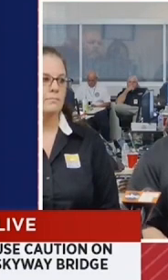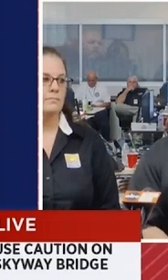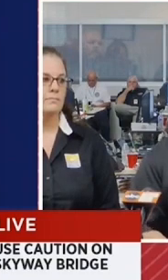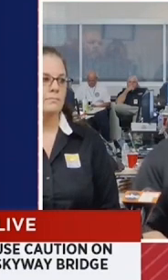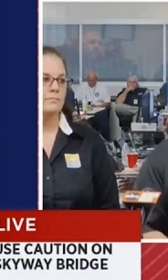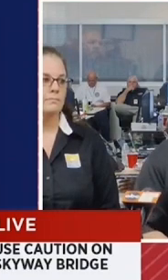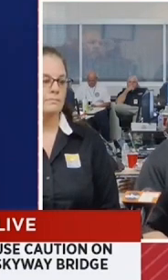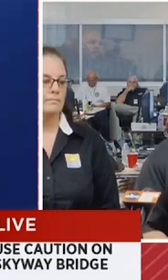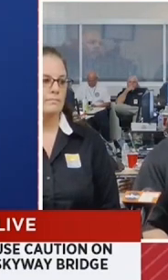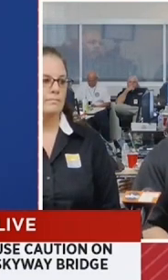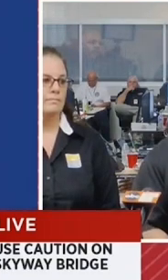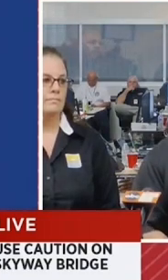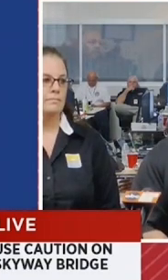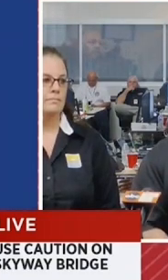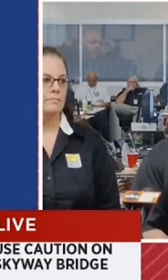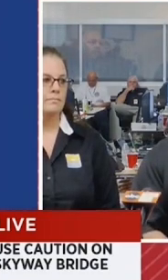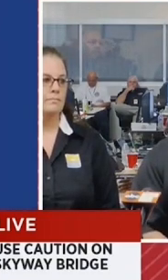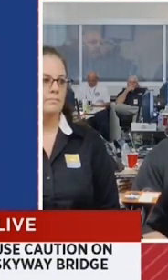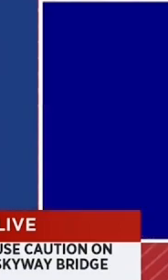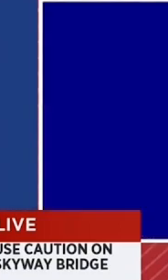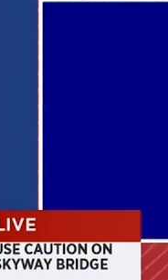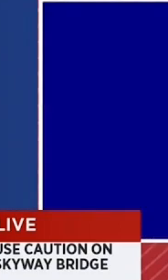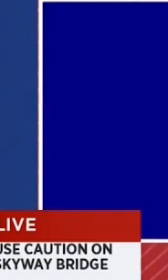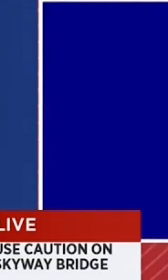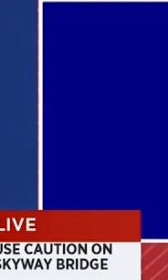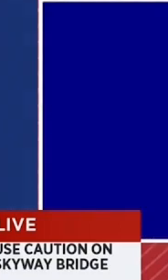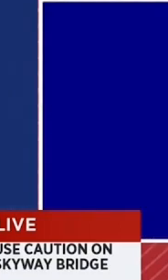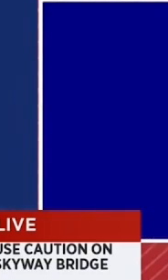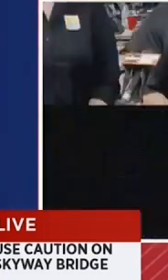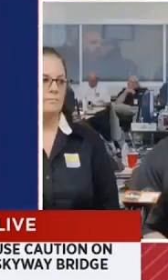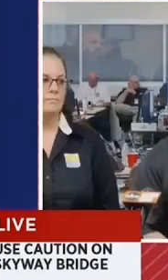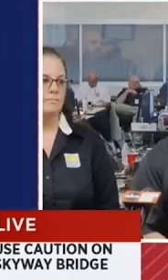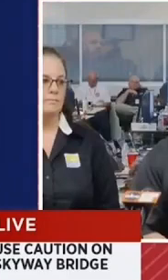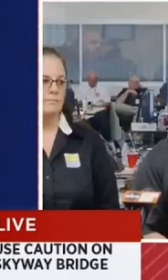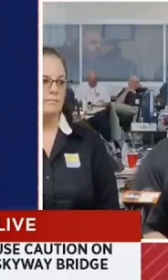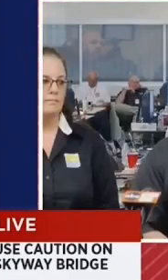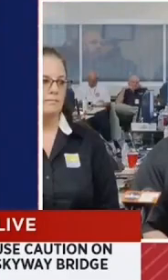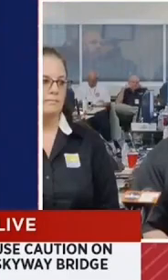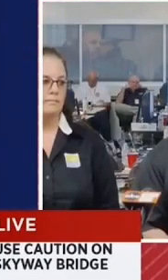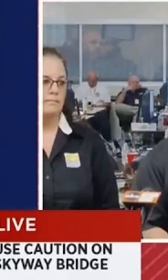is life-threatening. Please heed these warnings.